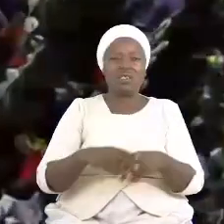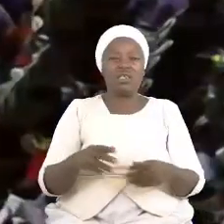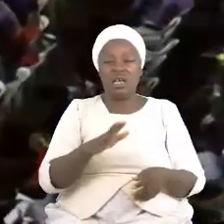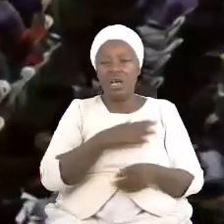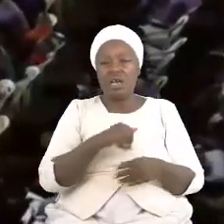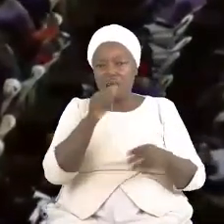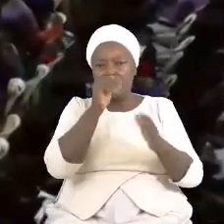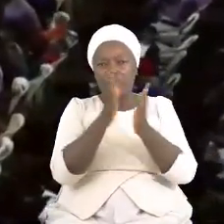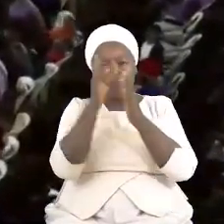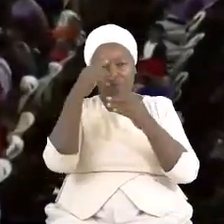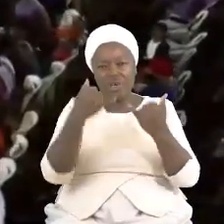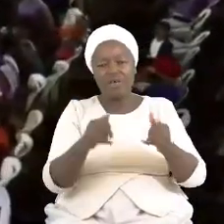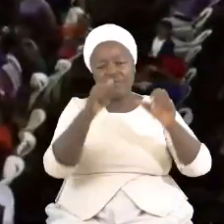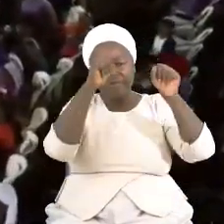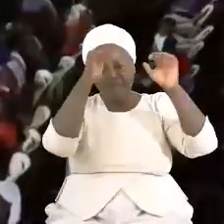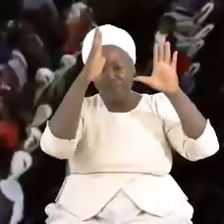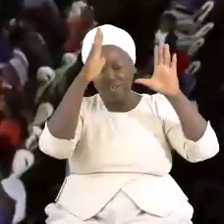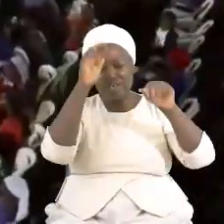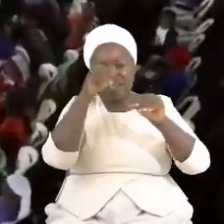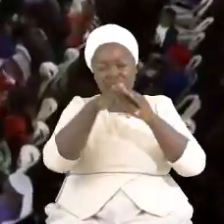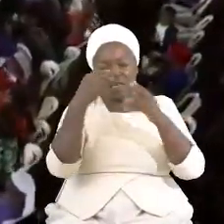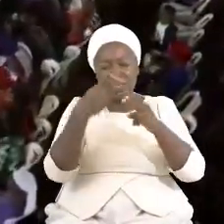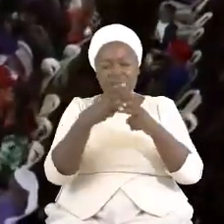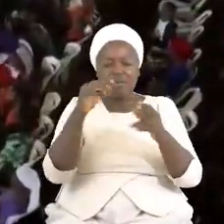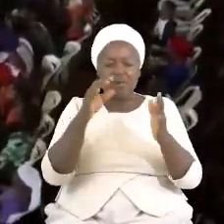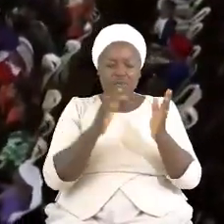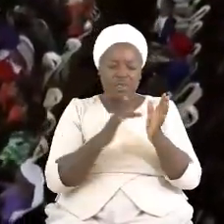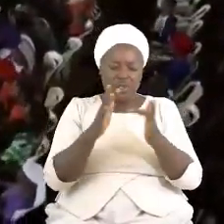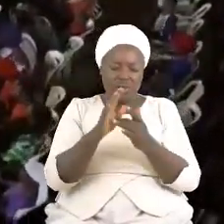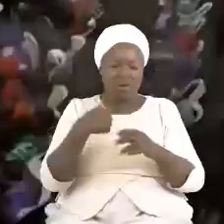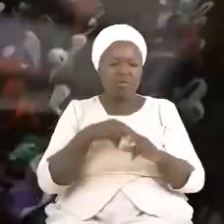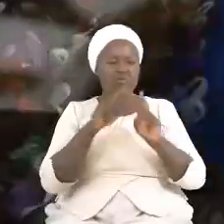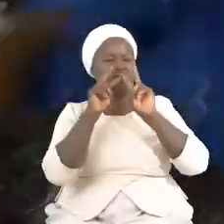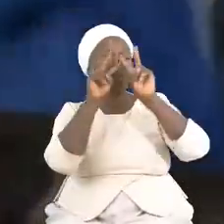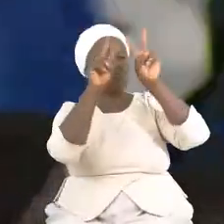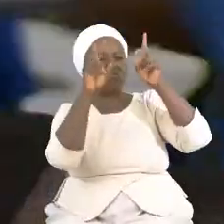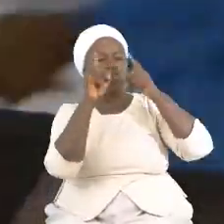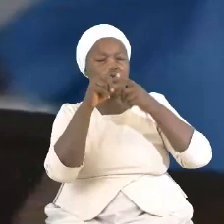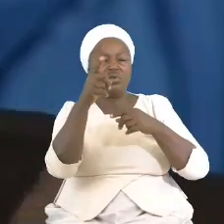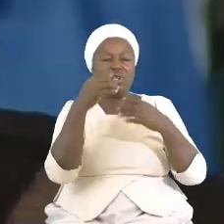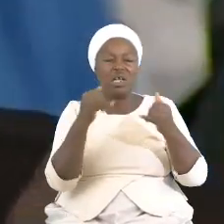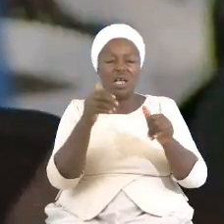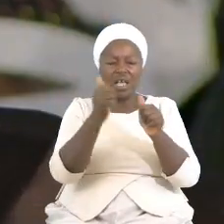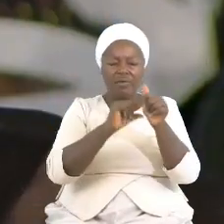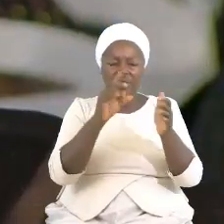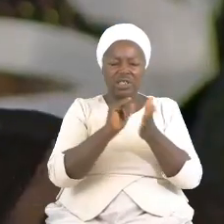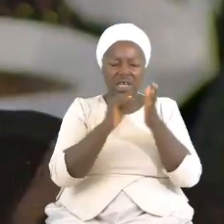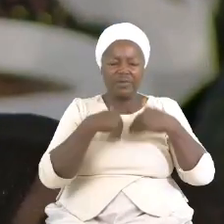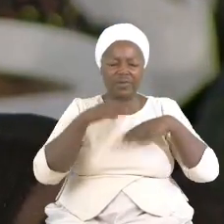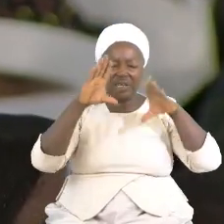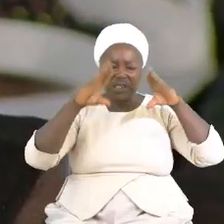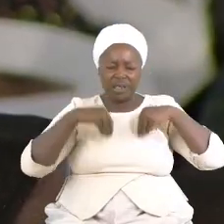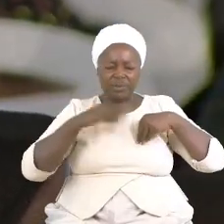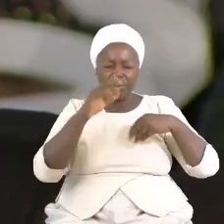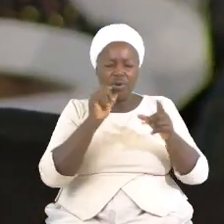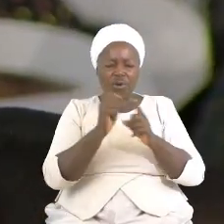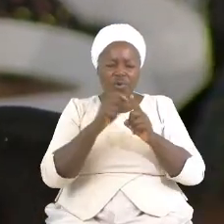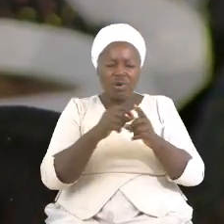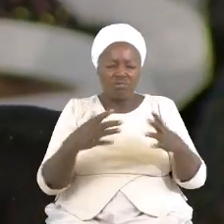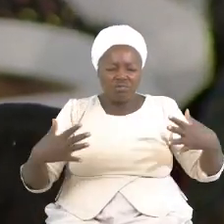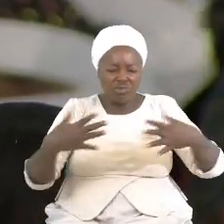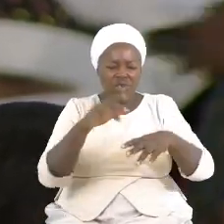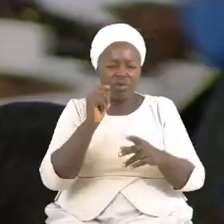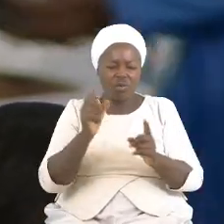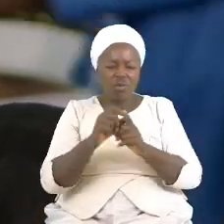In the name of Jesus, we look up to you now. Everyone that has accepted your word, embraced your word, believe your